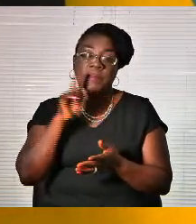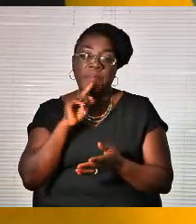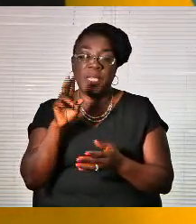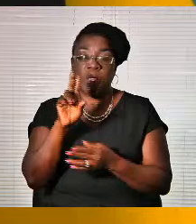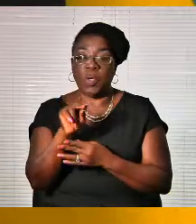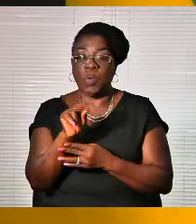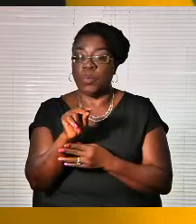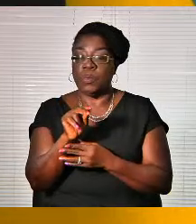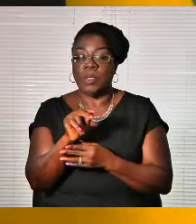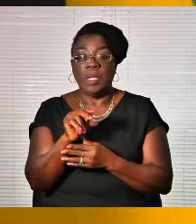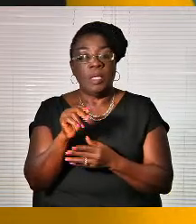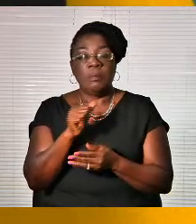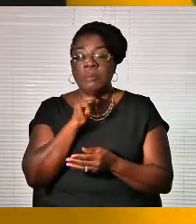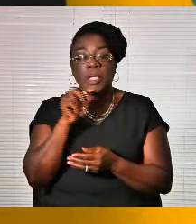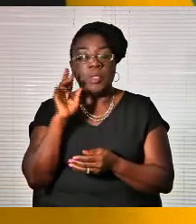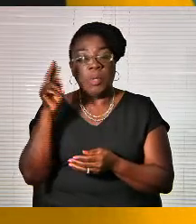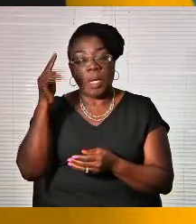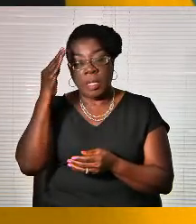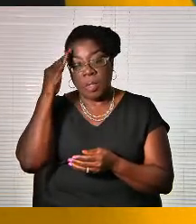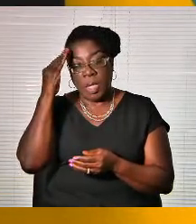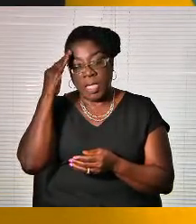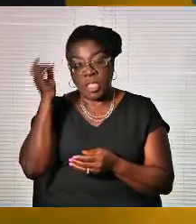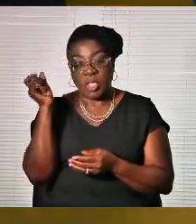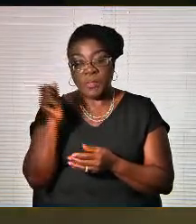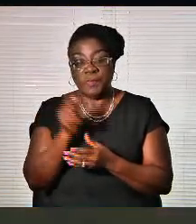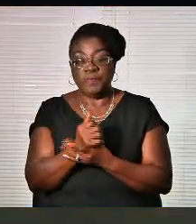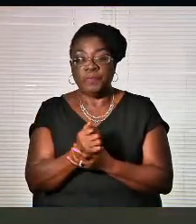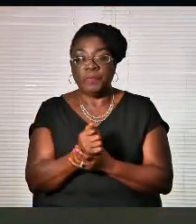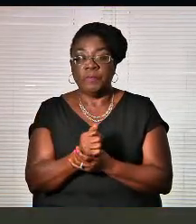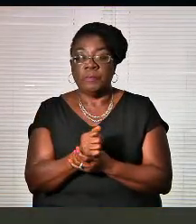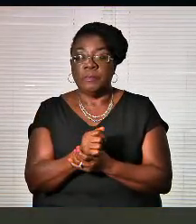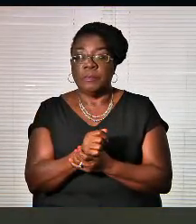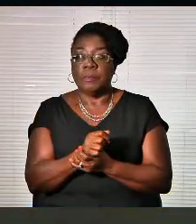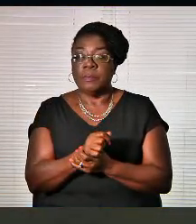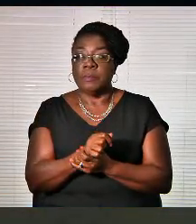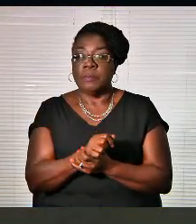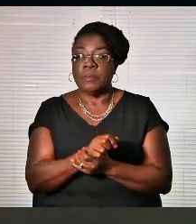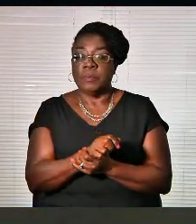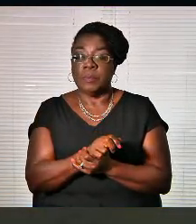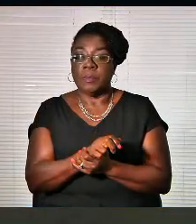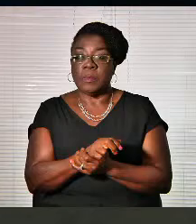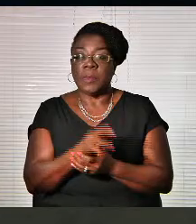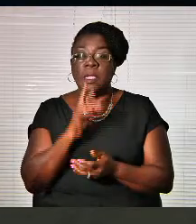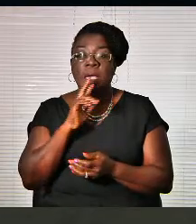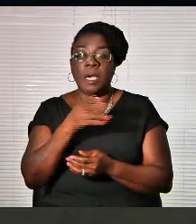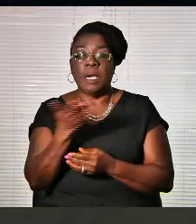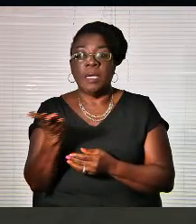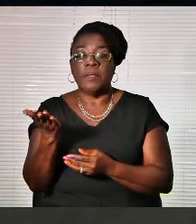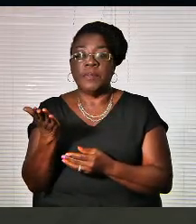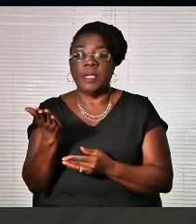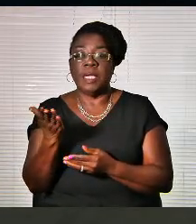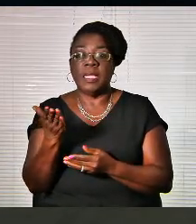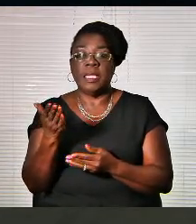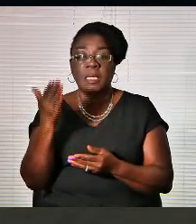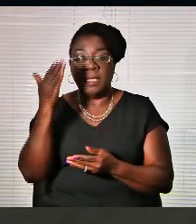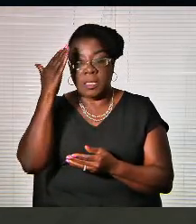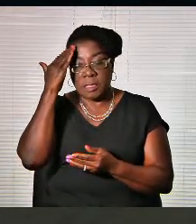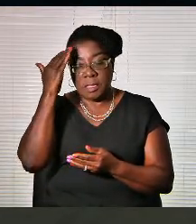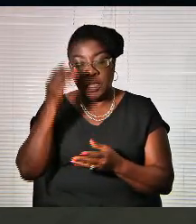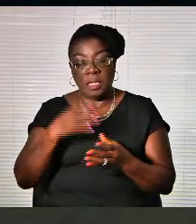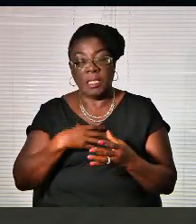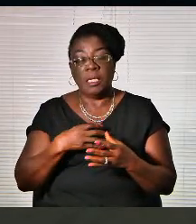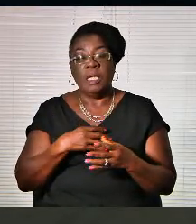Number two. Thank you. And also, There have been some concern from persons